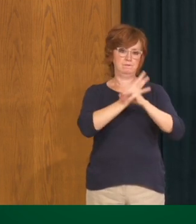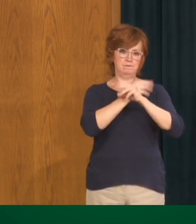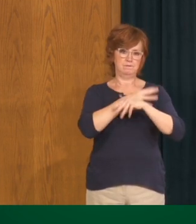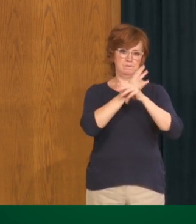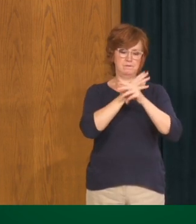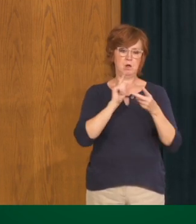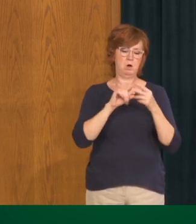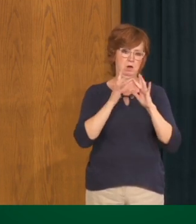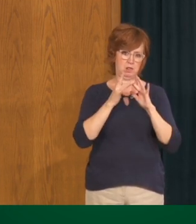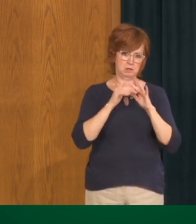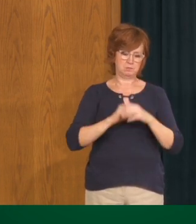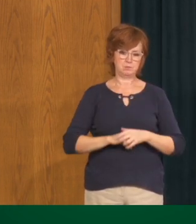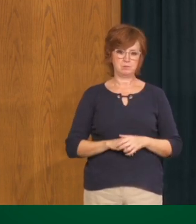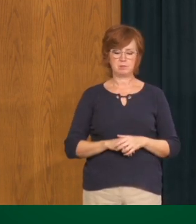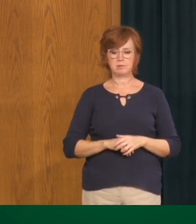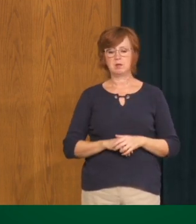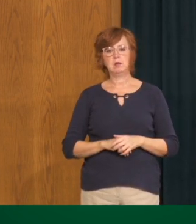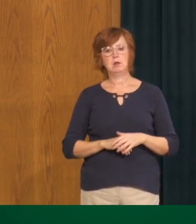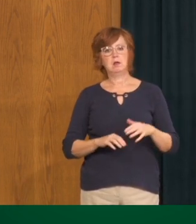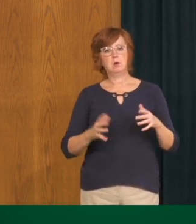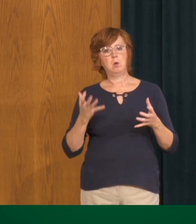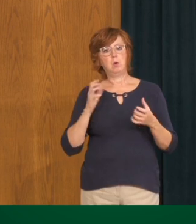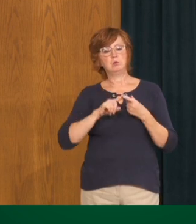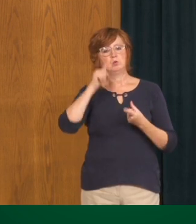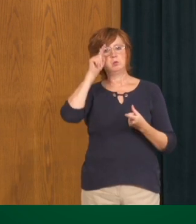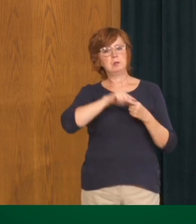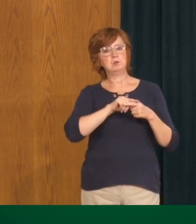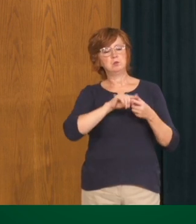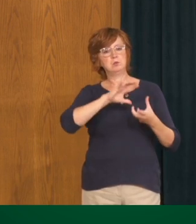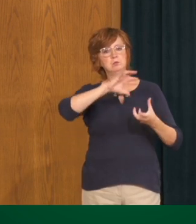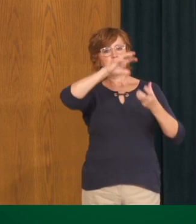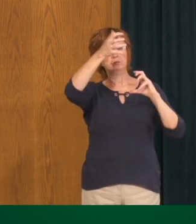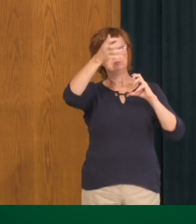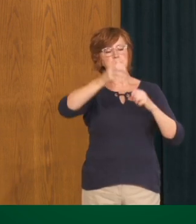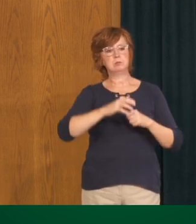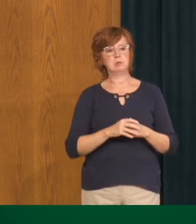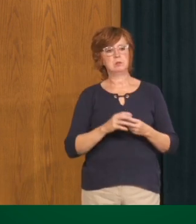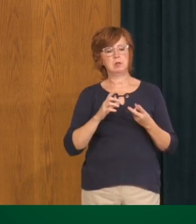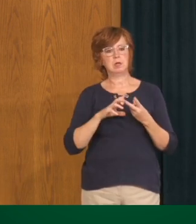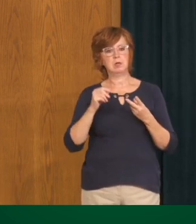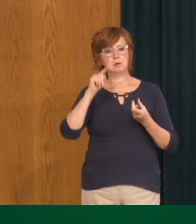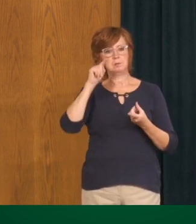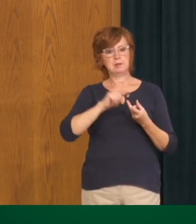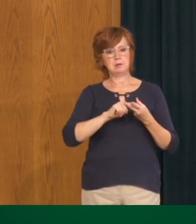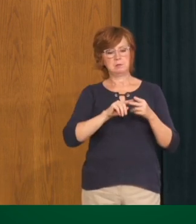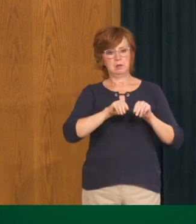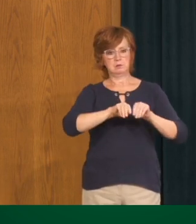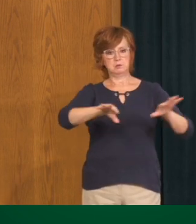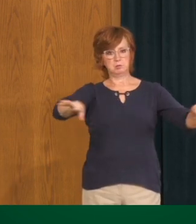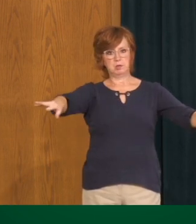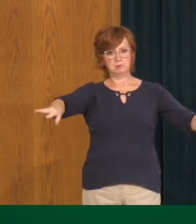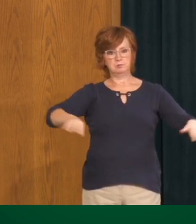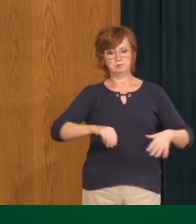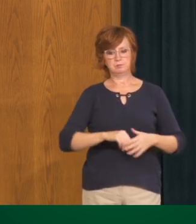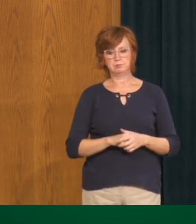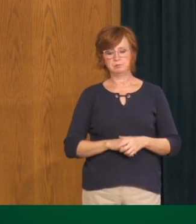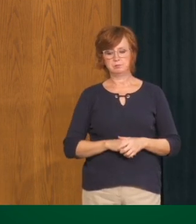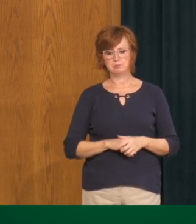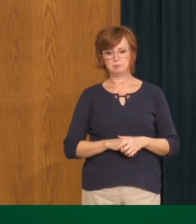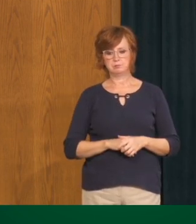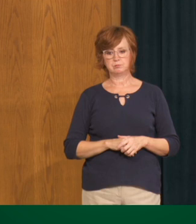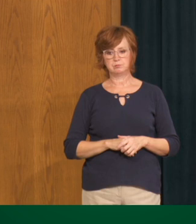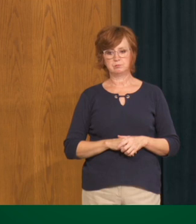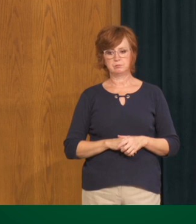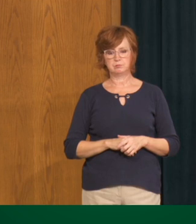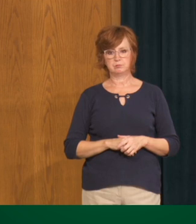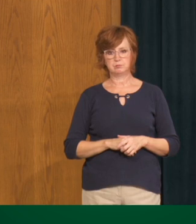in-class learning as much as possible, minimize disruption, but at the same time minimize large outbreaks. And we've already learned a lot from workplaces where everyone